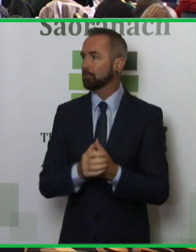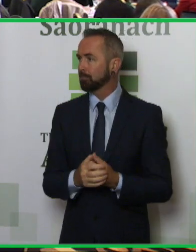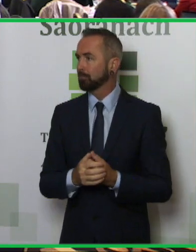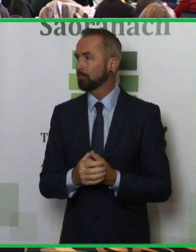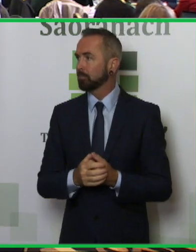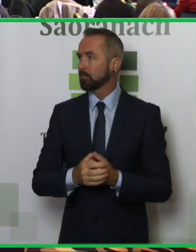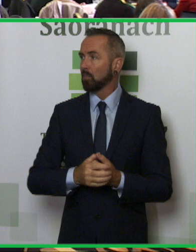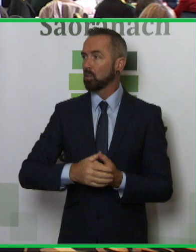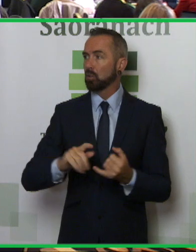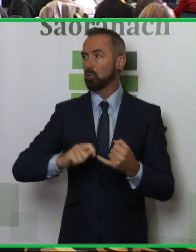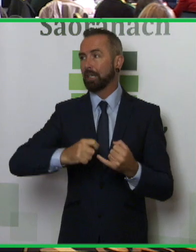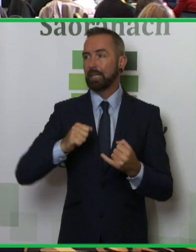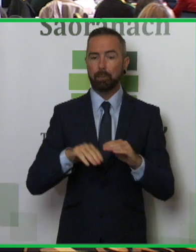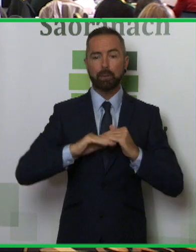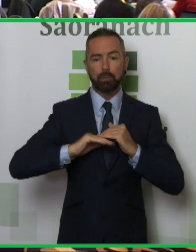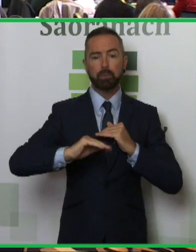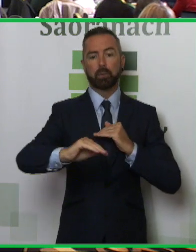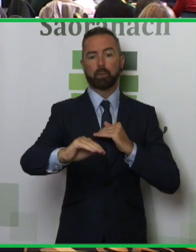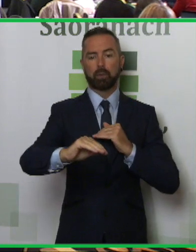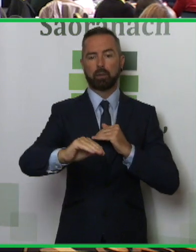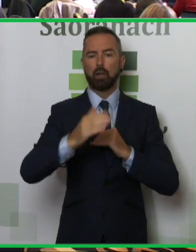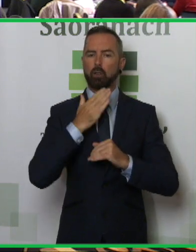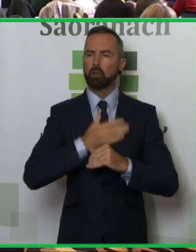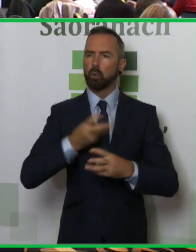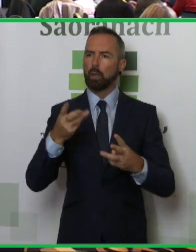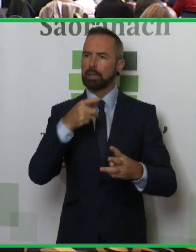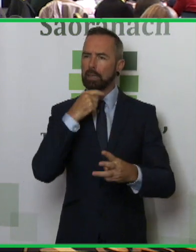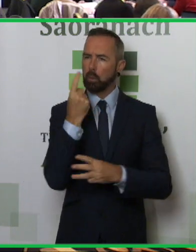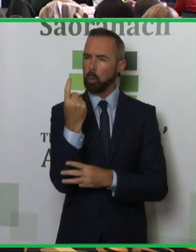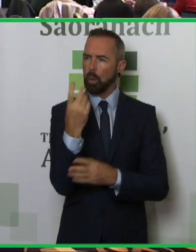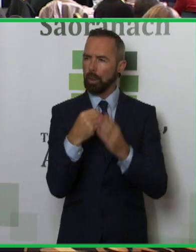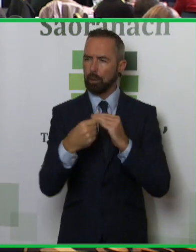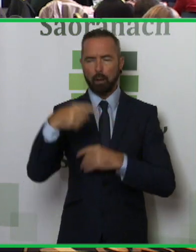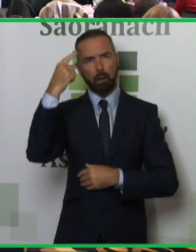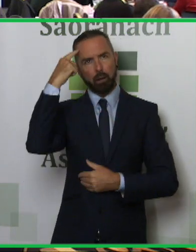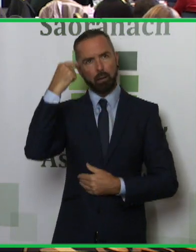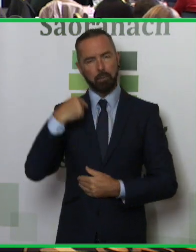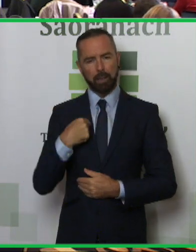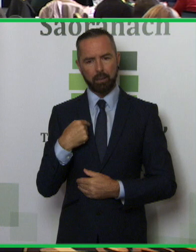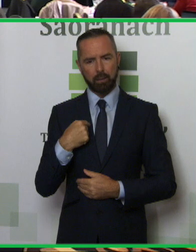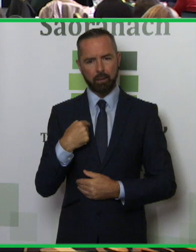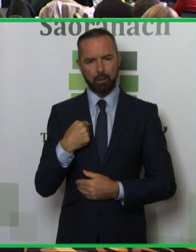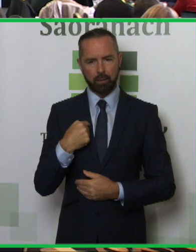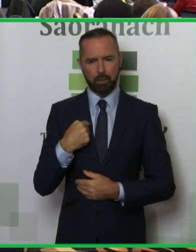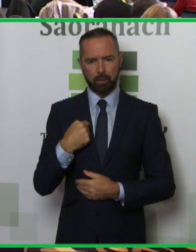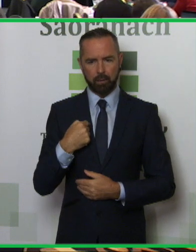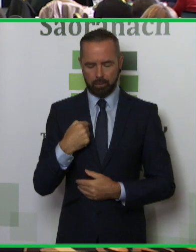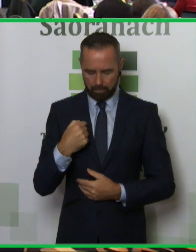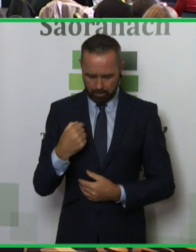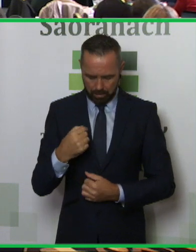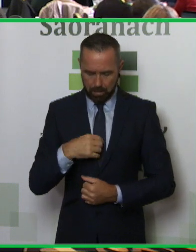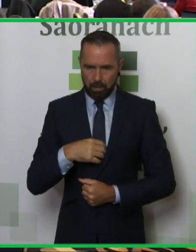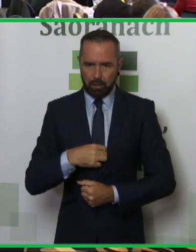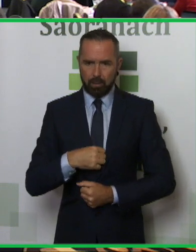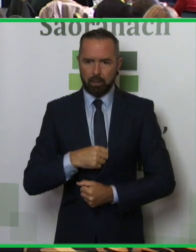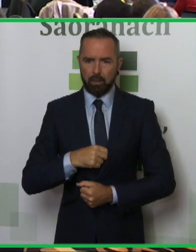this fluid. Can I just say one thing which is just really hanging on my mind? Just in case it's implicitly or explicitly